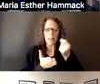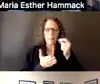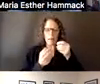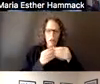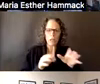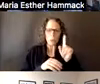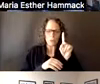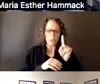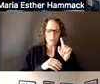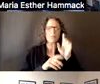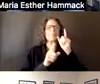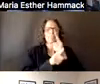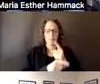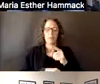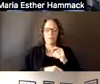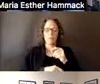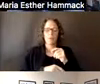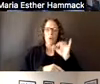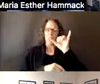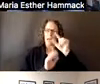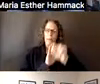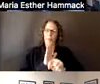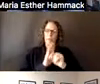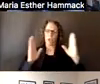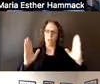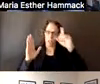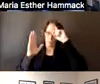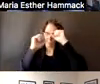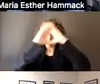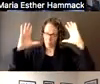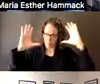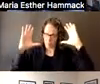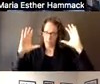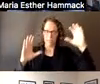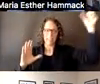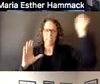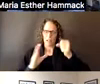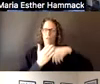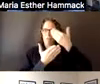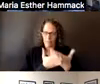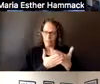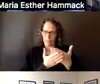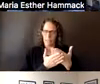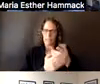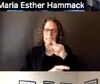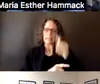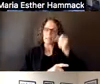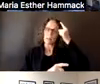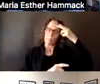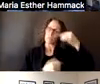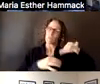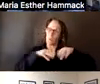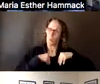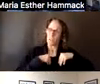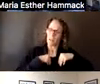time, Isabella arrived in Mexican, Texas, as I said, in 1829. And she understood